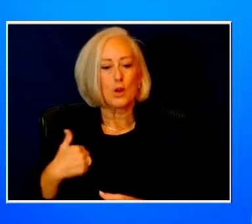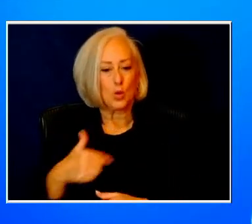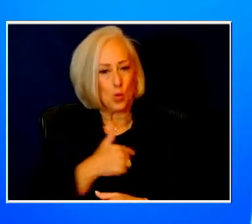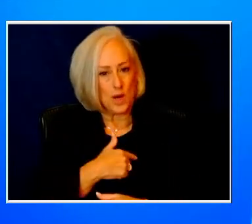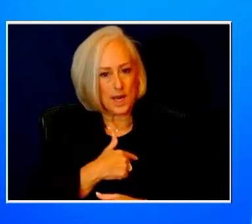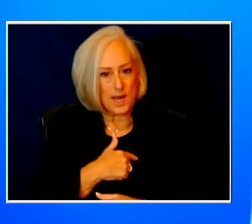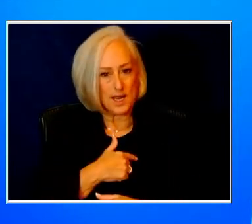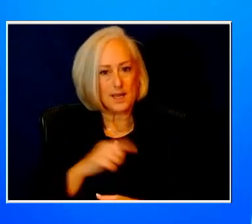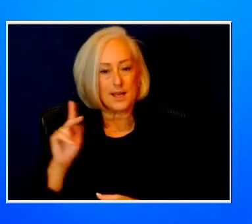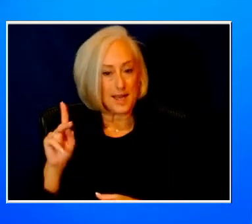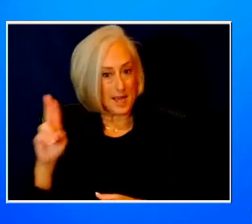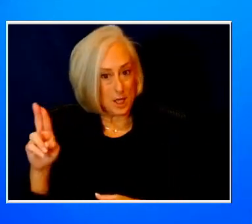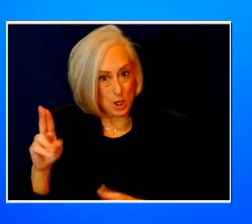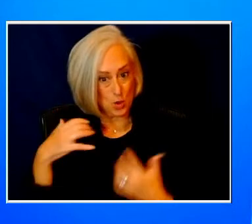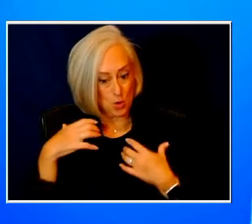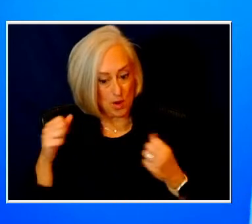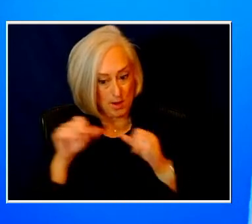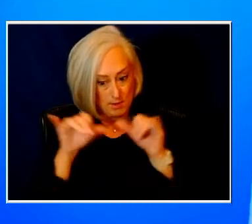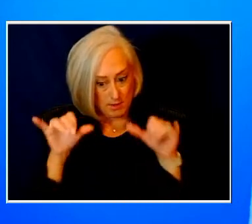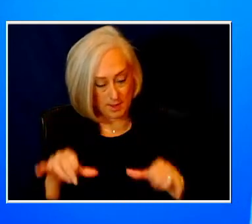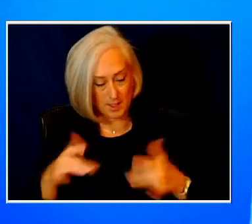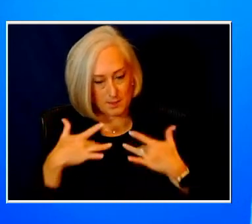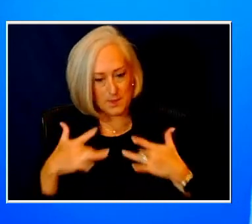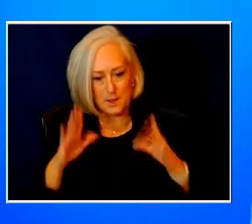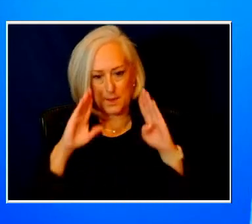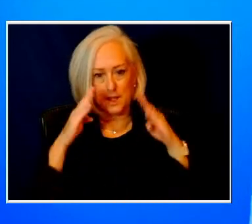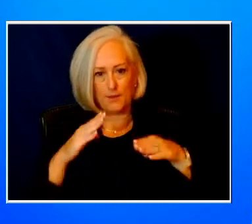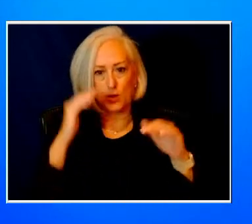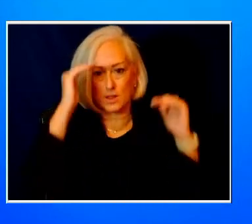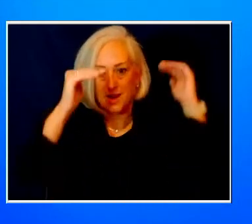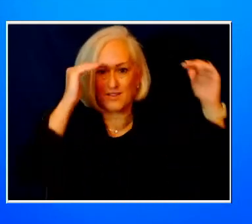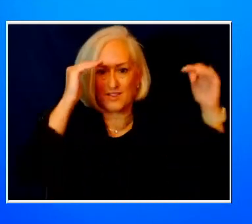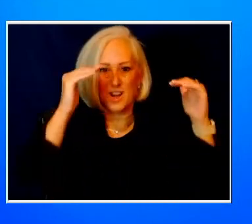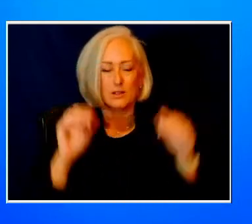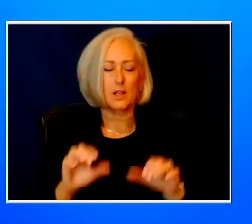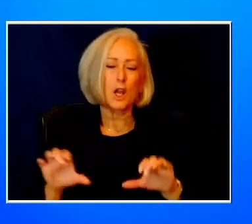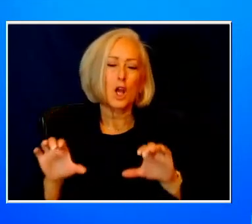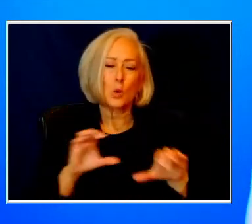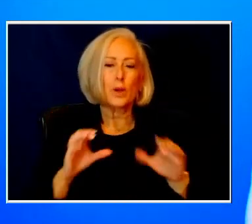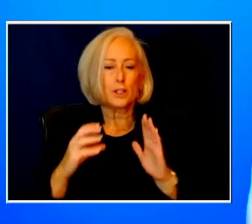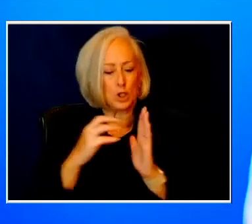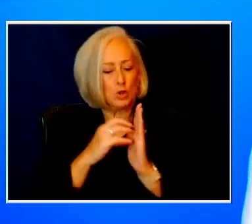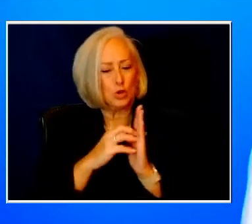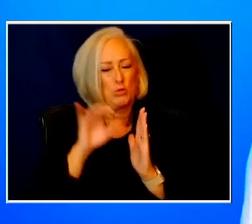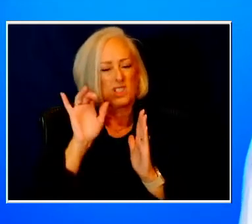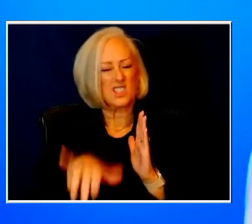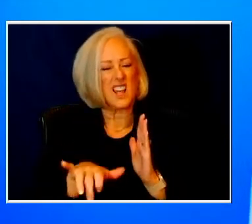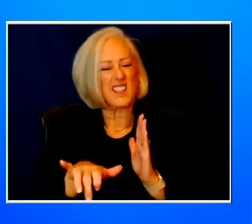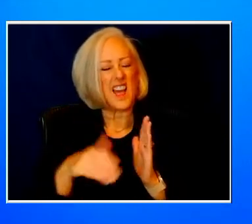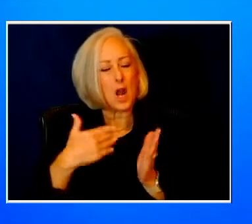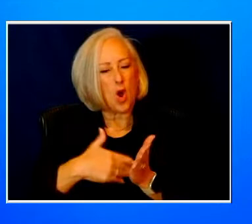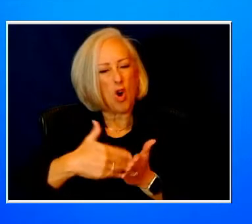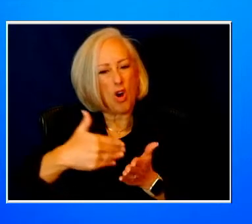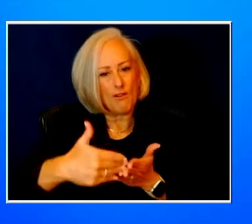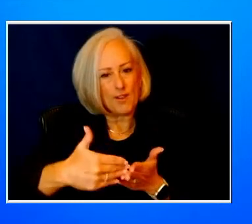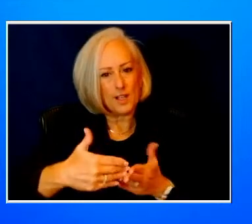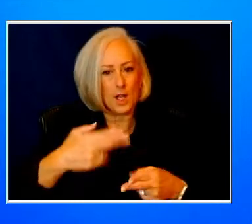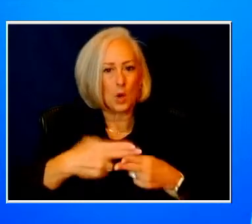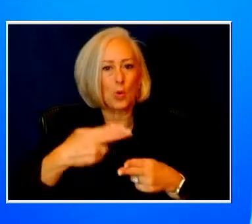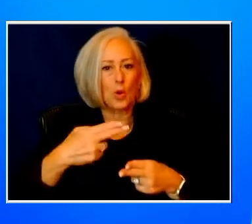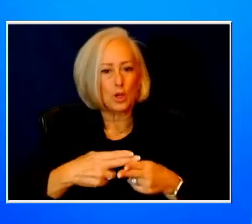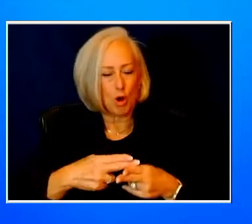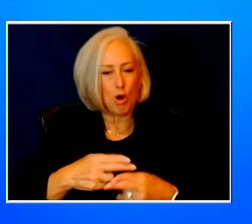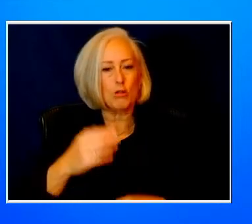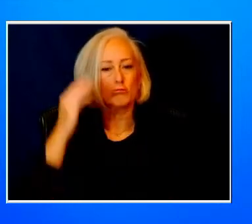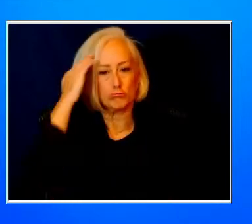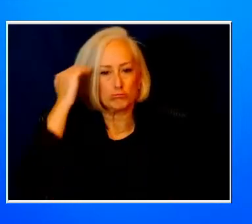System, treating mostly adults, do tumors like this on a fairly frequent basis. We call them skull-based tumors, and we